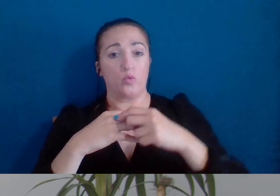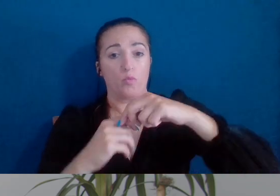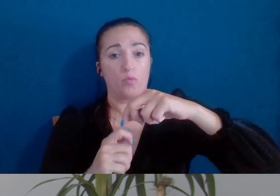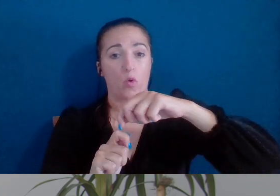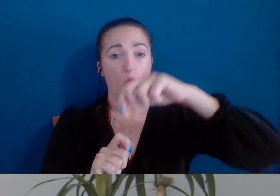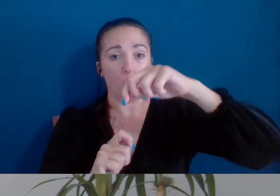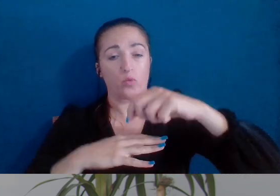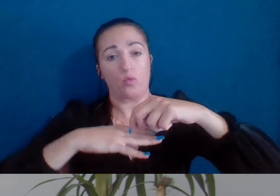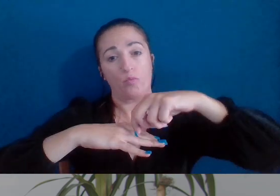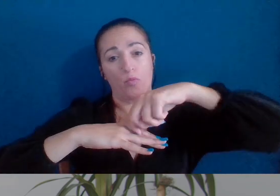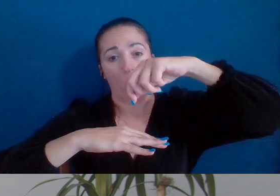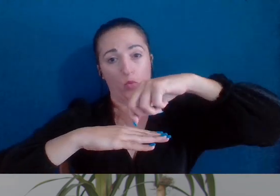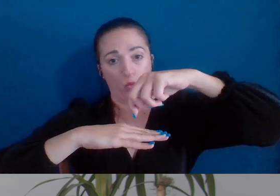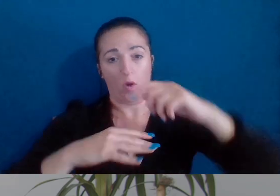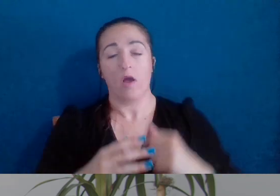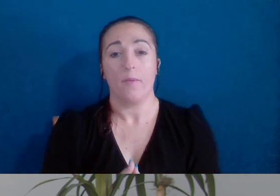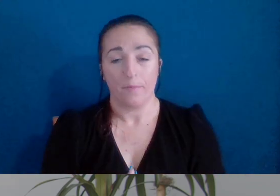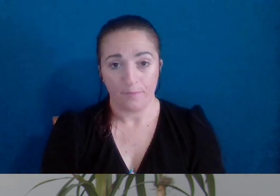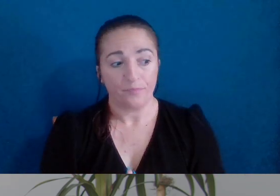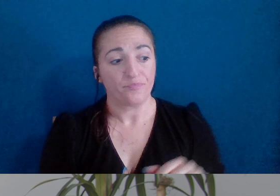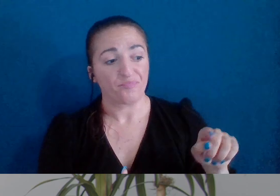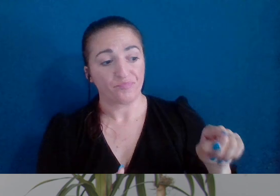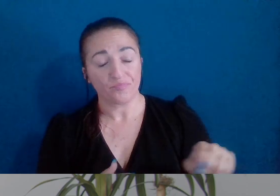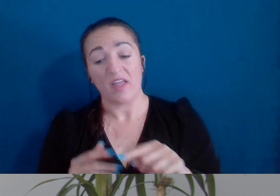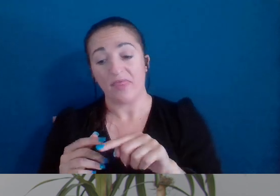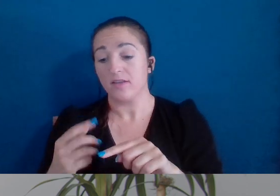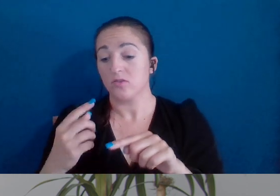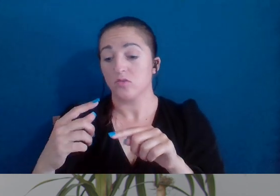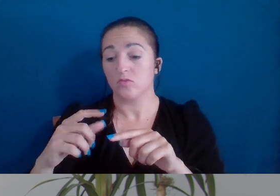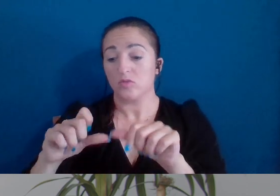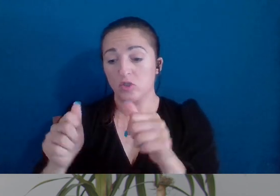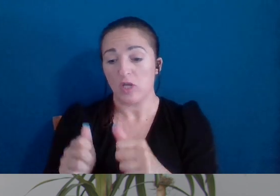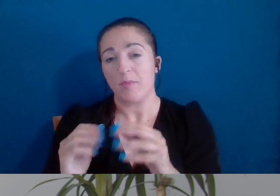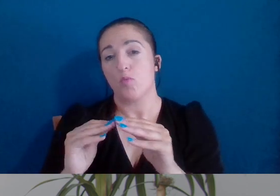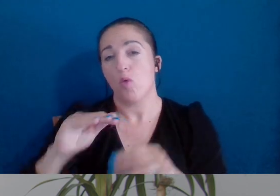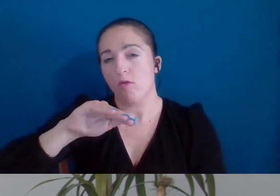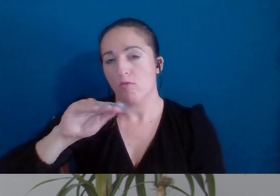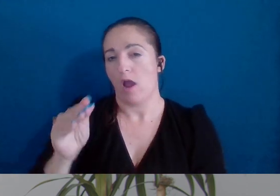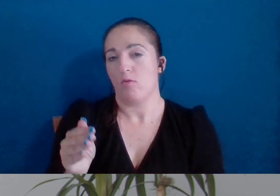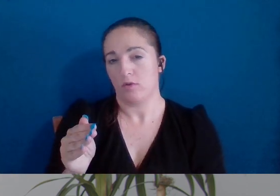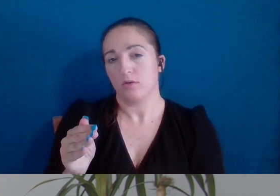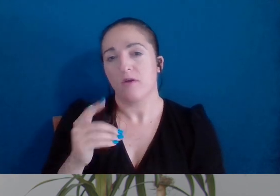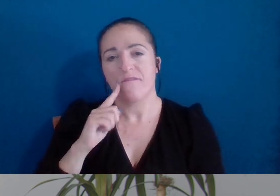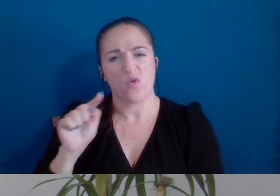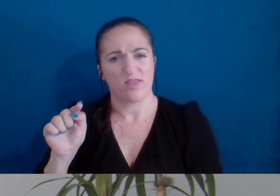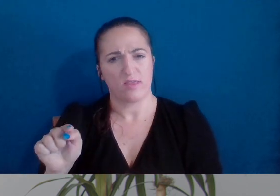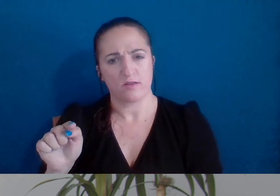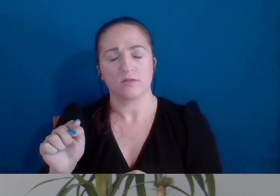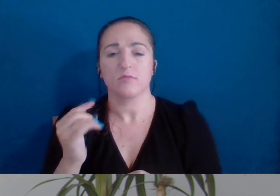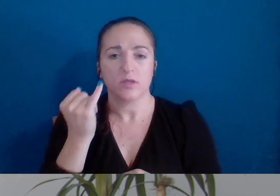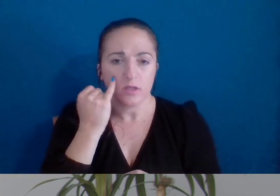cut this to be like more rounded, but even though, say I pull all of